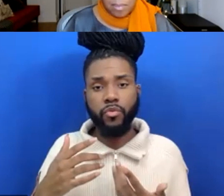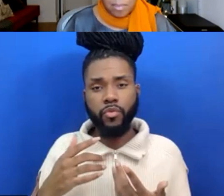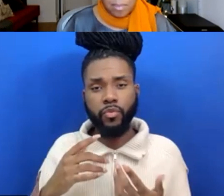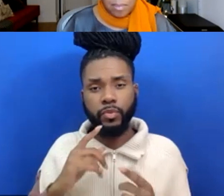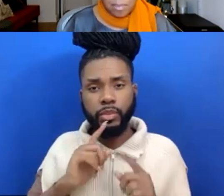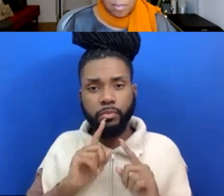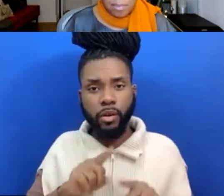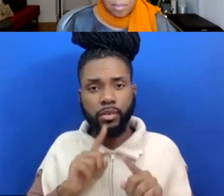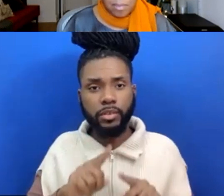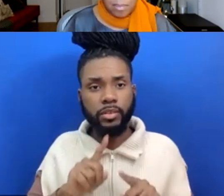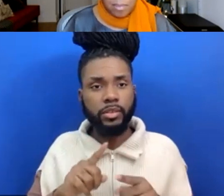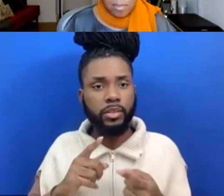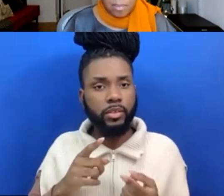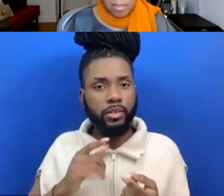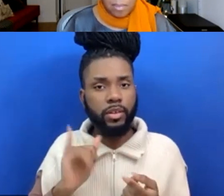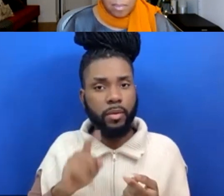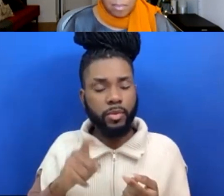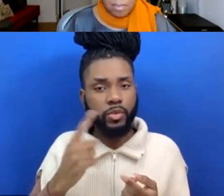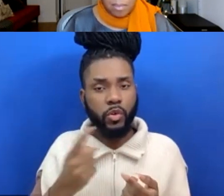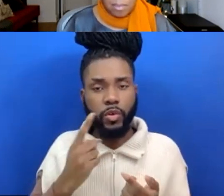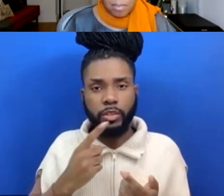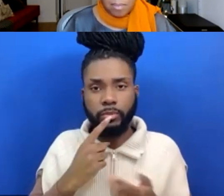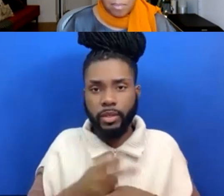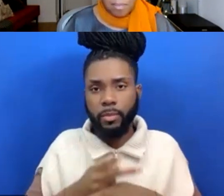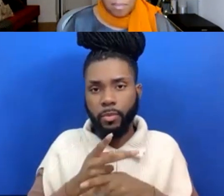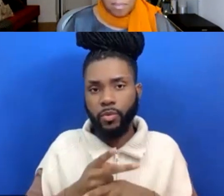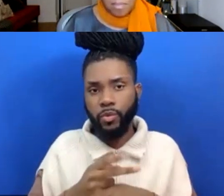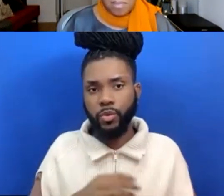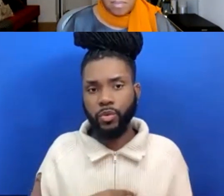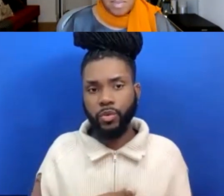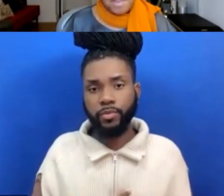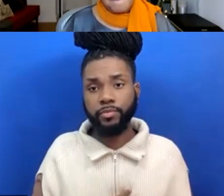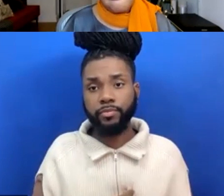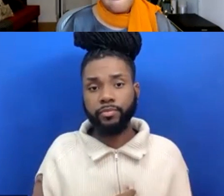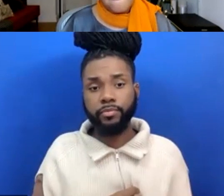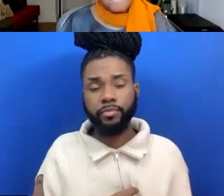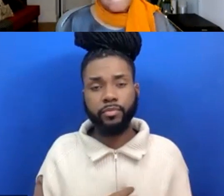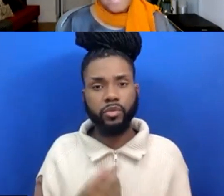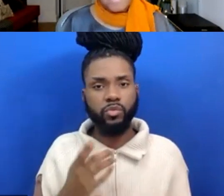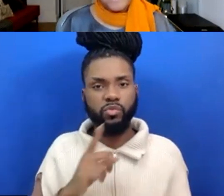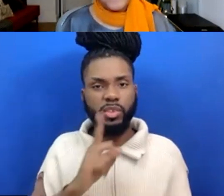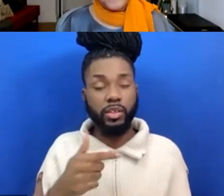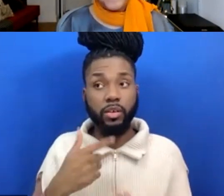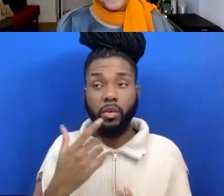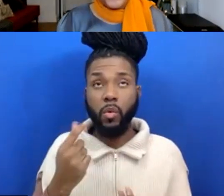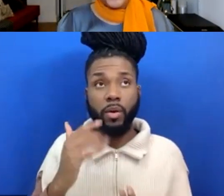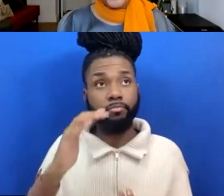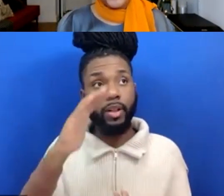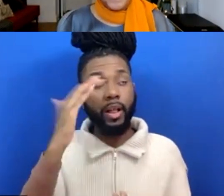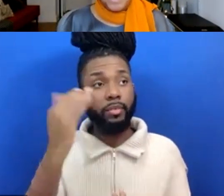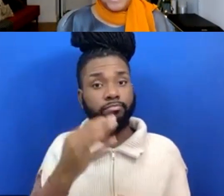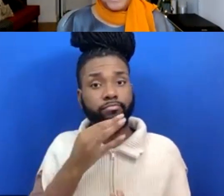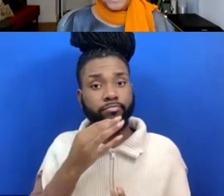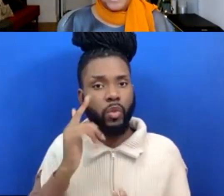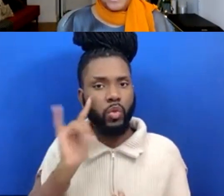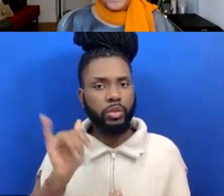responsiveness that has to always be nimble. So I don't know what Black mastery would look like. I don't know